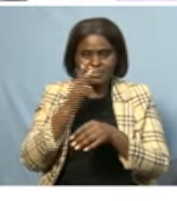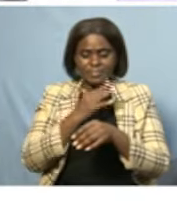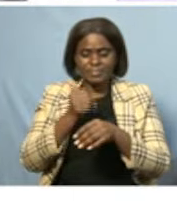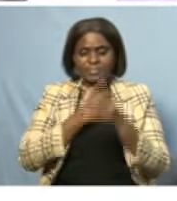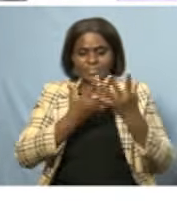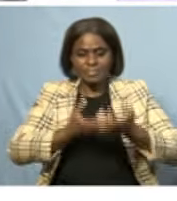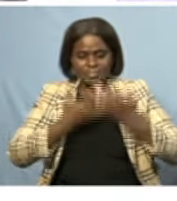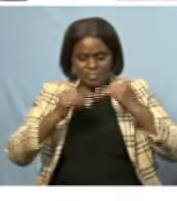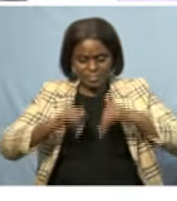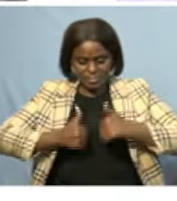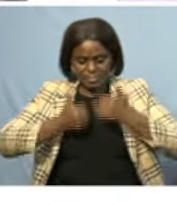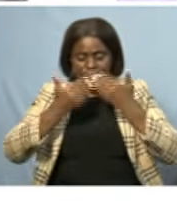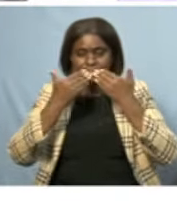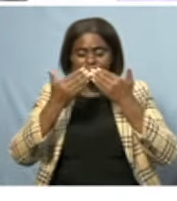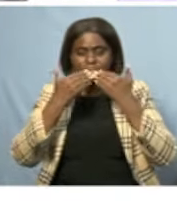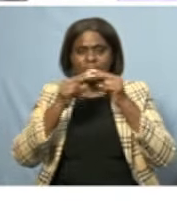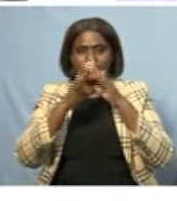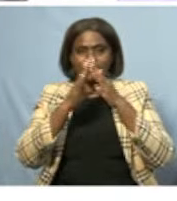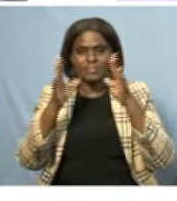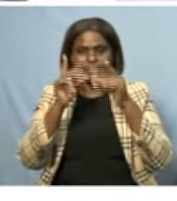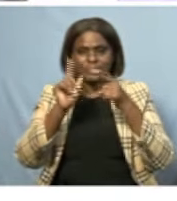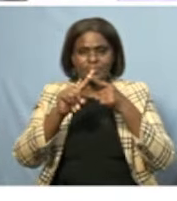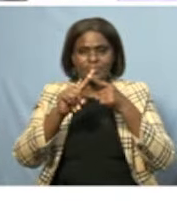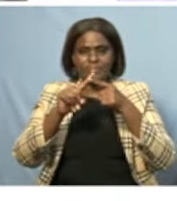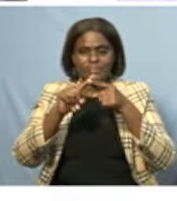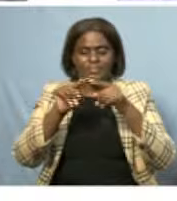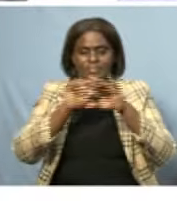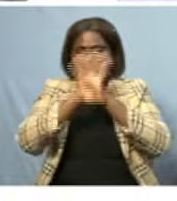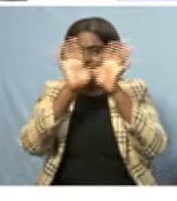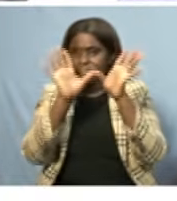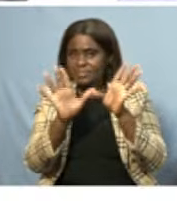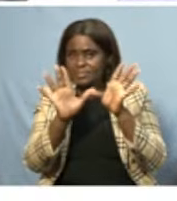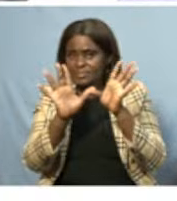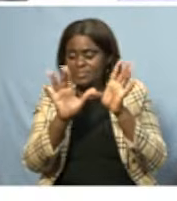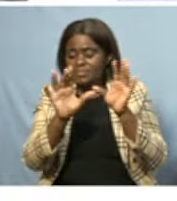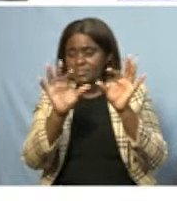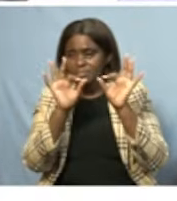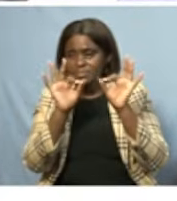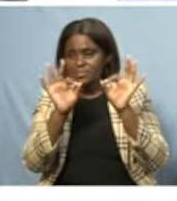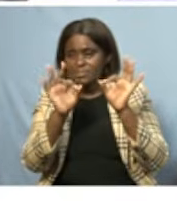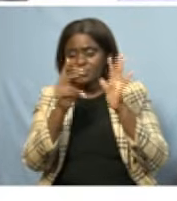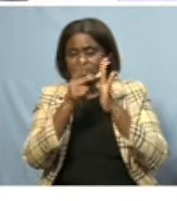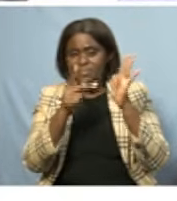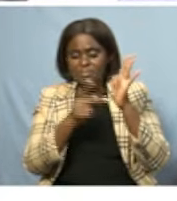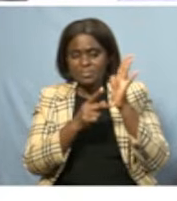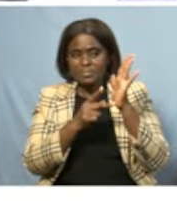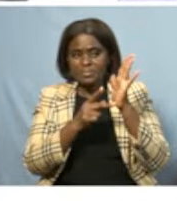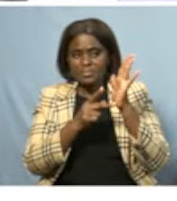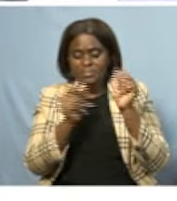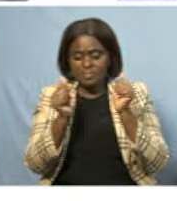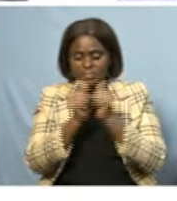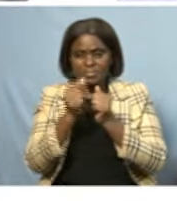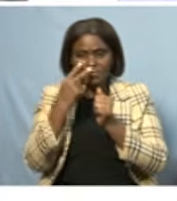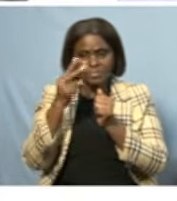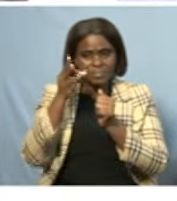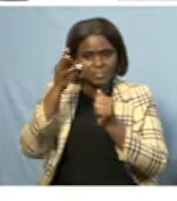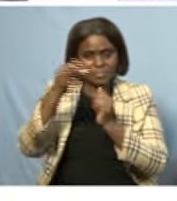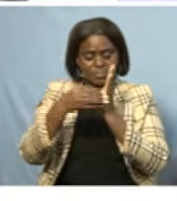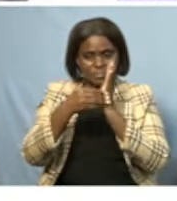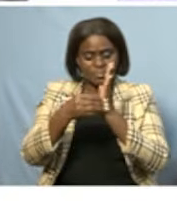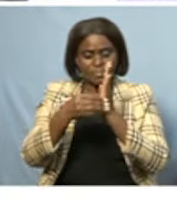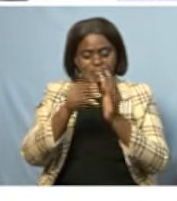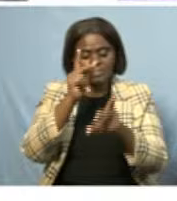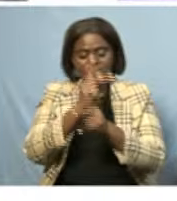to express our profound gratitude for the clear, principled, and